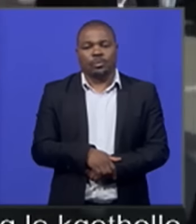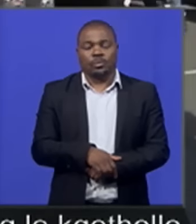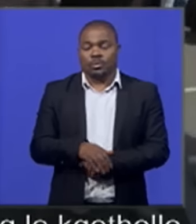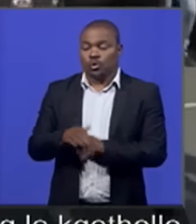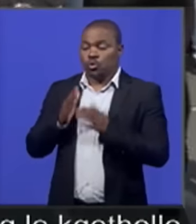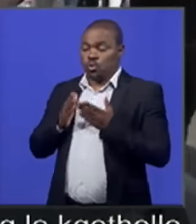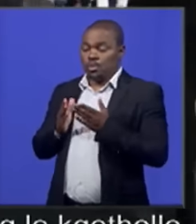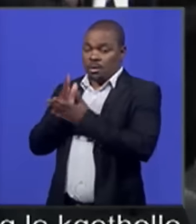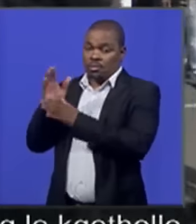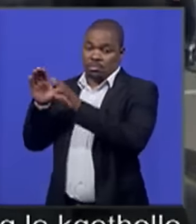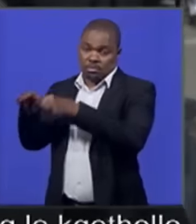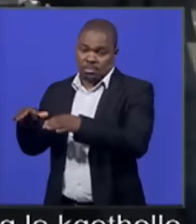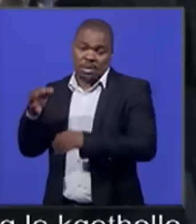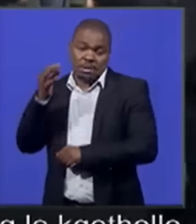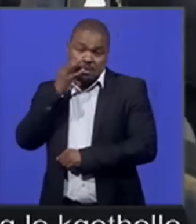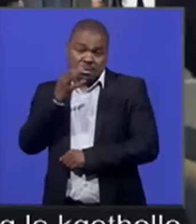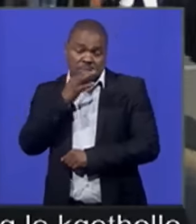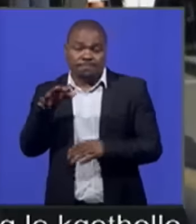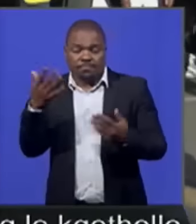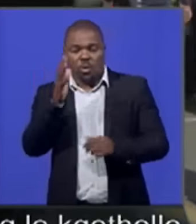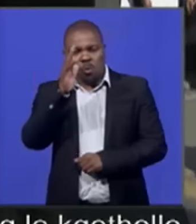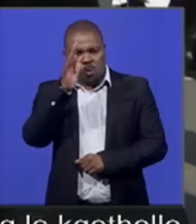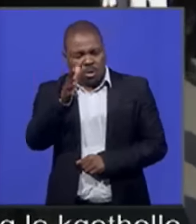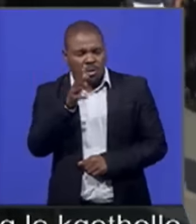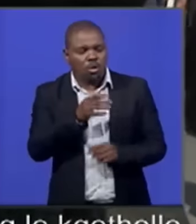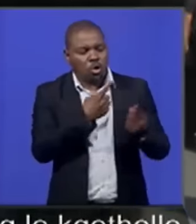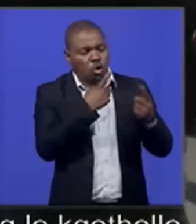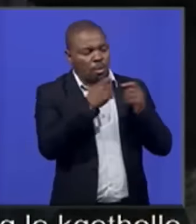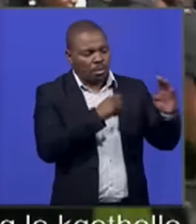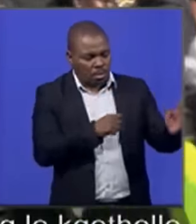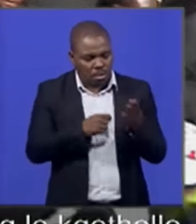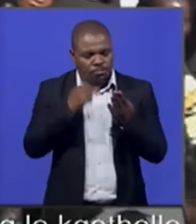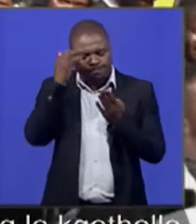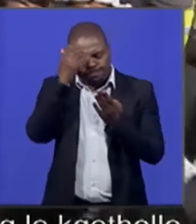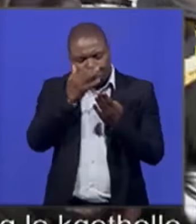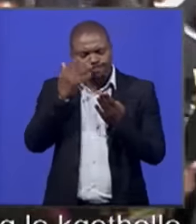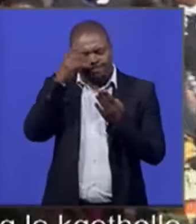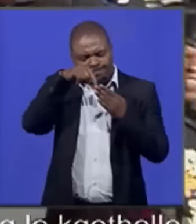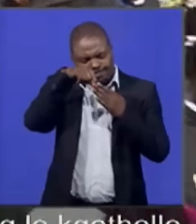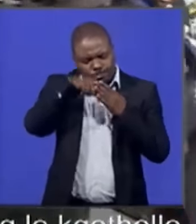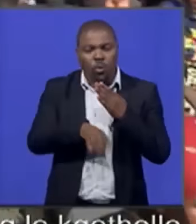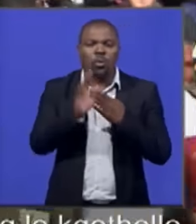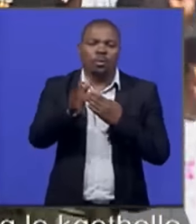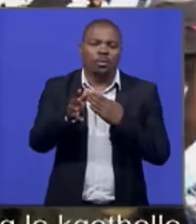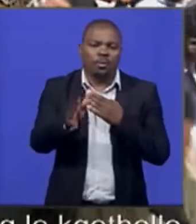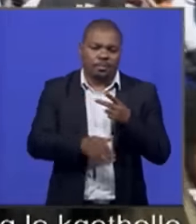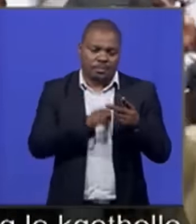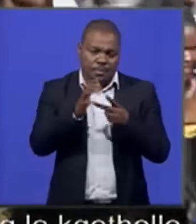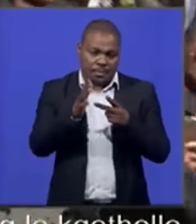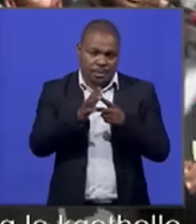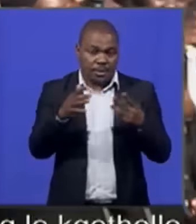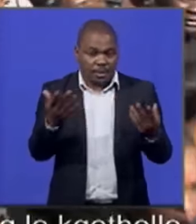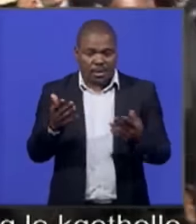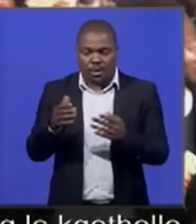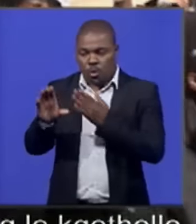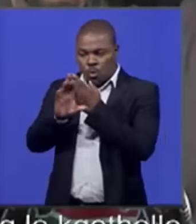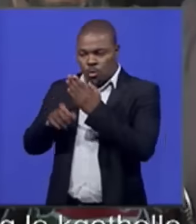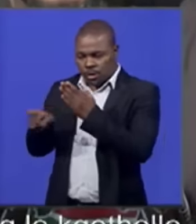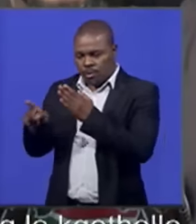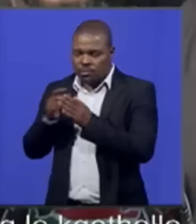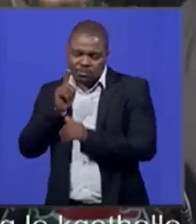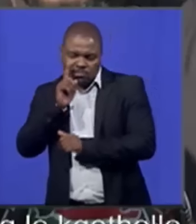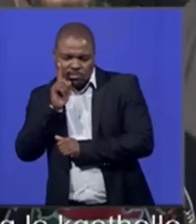Komishini ya ditokelo tša botho e re ba tla sekaseka dilo tšeo ka mo go tseneletšego ebile ba hlahlwa gape ke molaotheo.